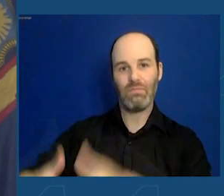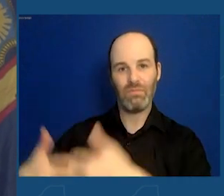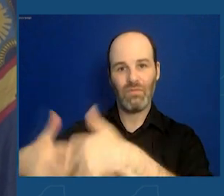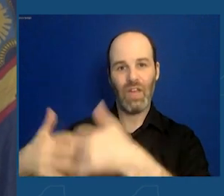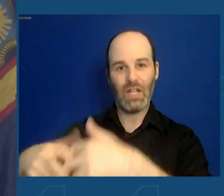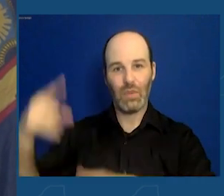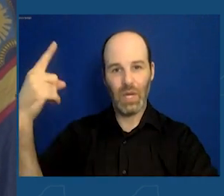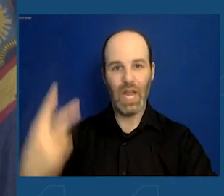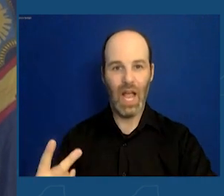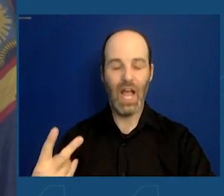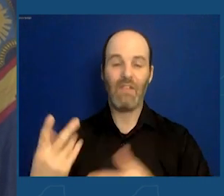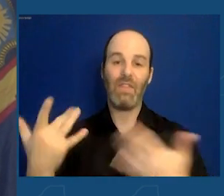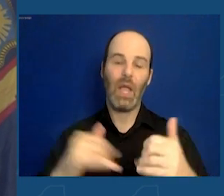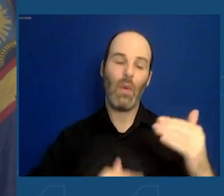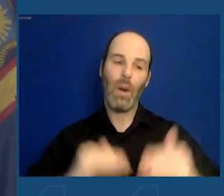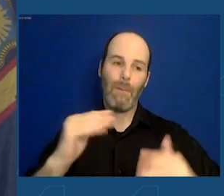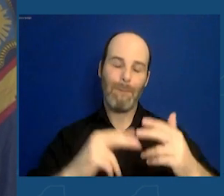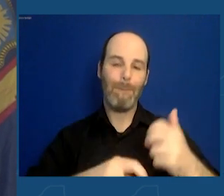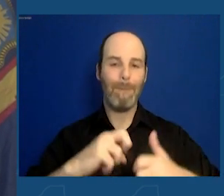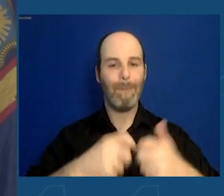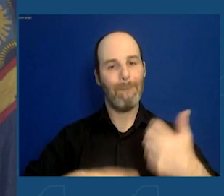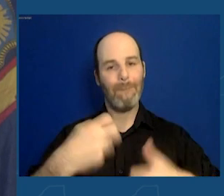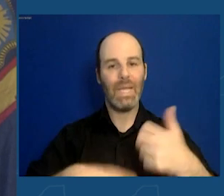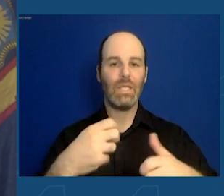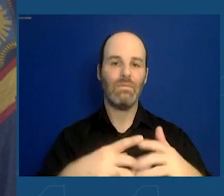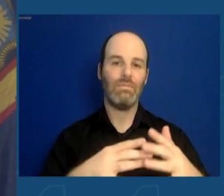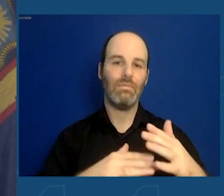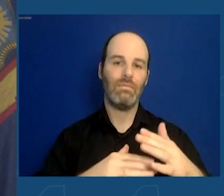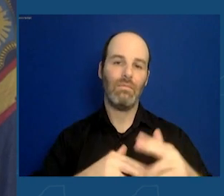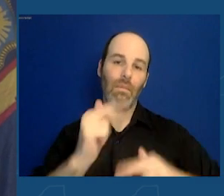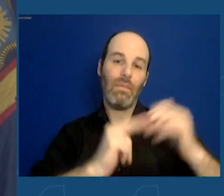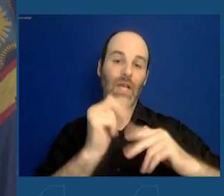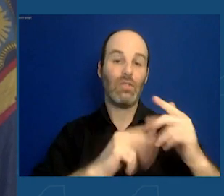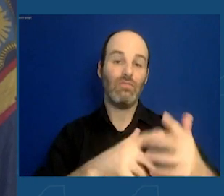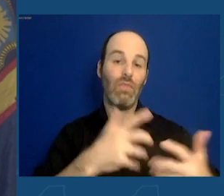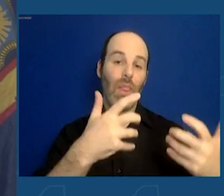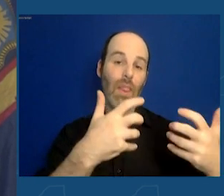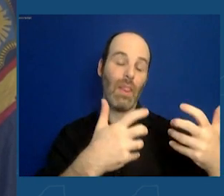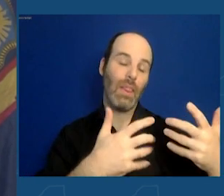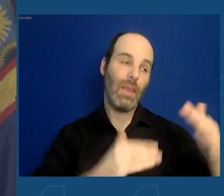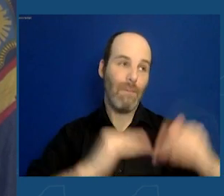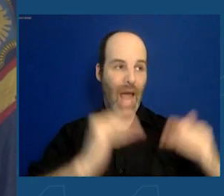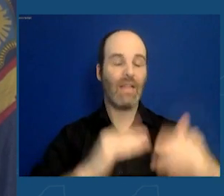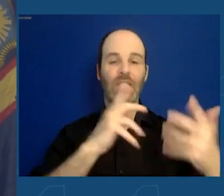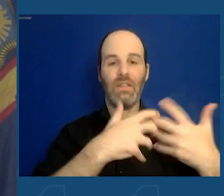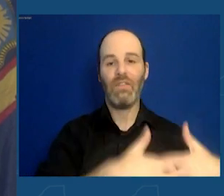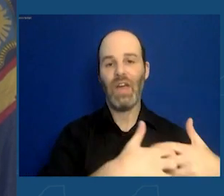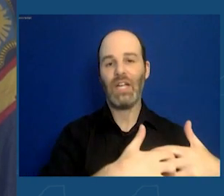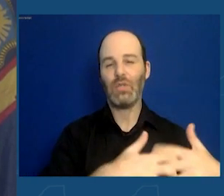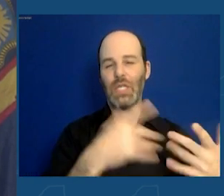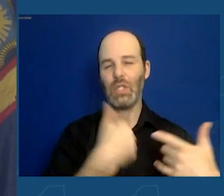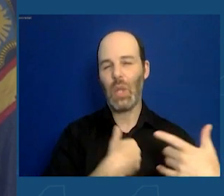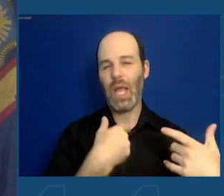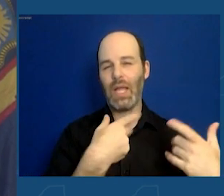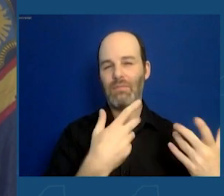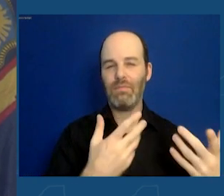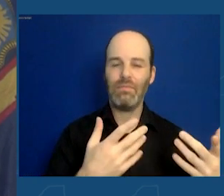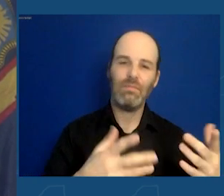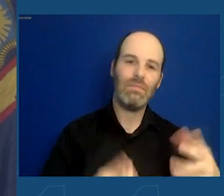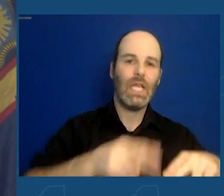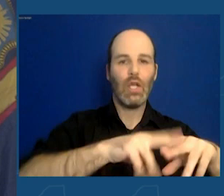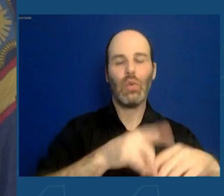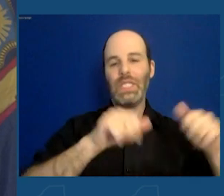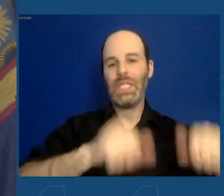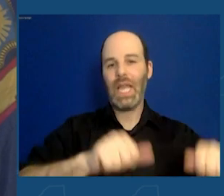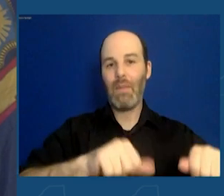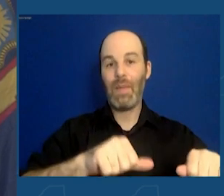the factory and to tool it so they can optimize all the production capability of its semiconductor